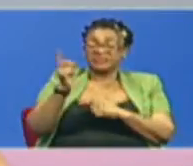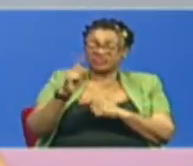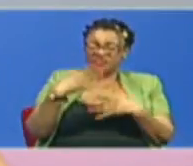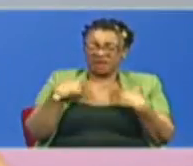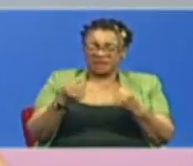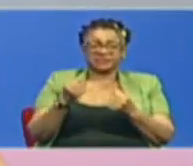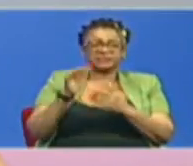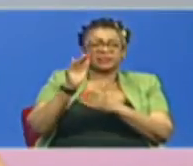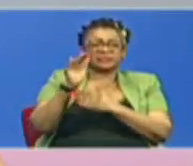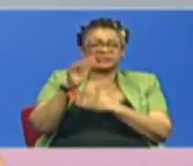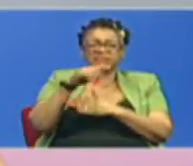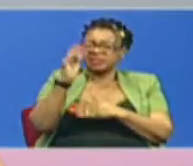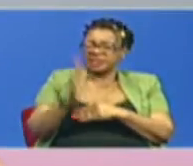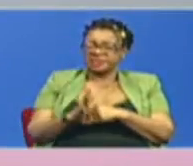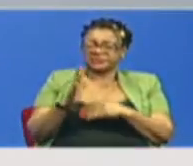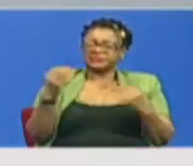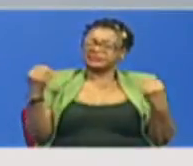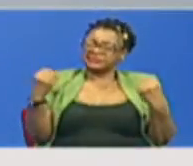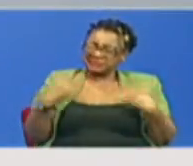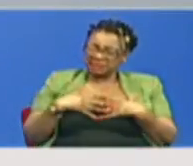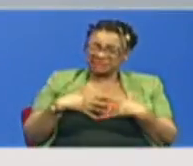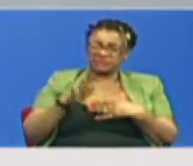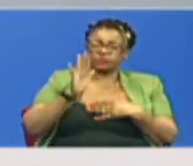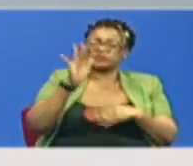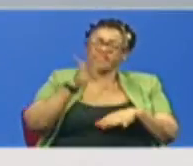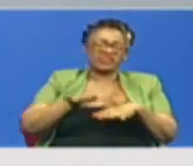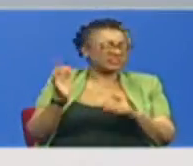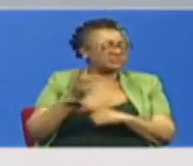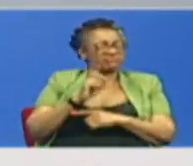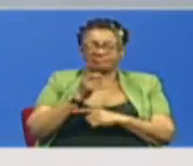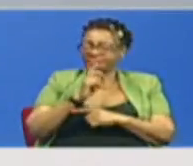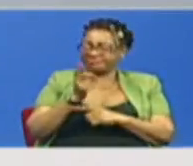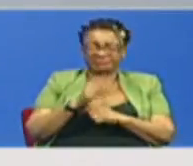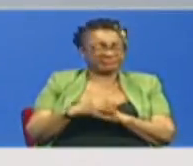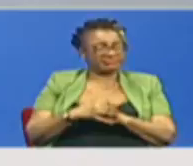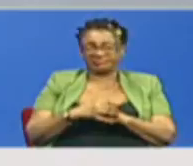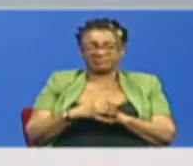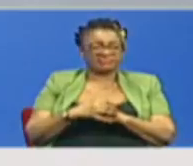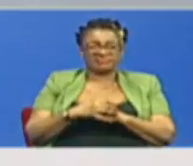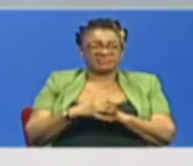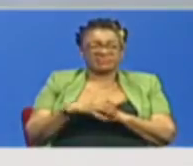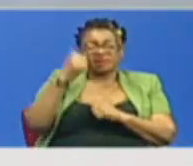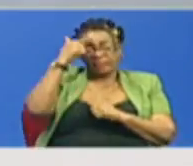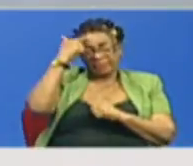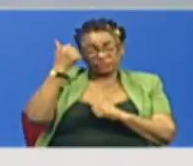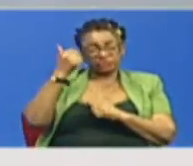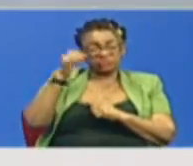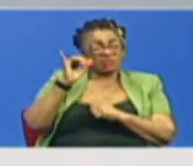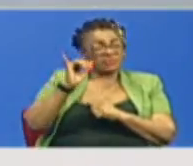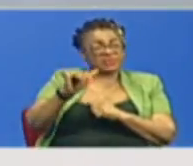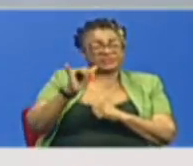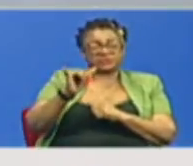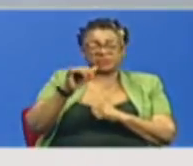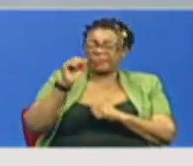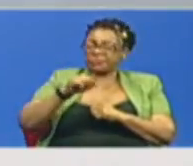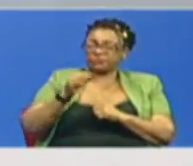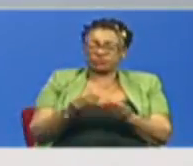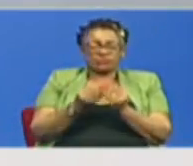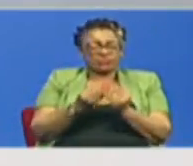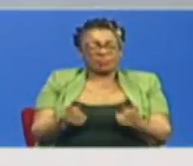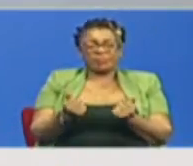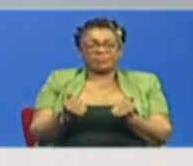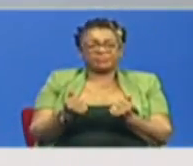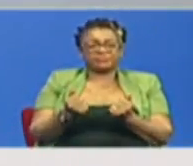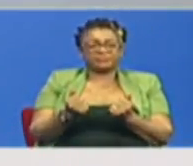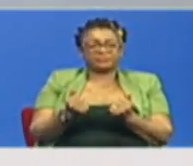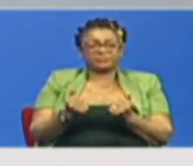to stigmatize those who've been infected by the coronavirus, as this only slows down the fight against the pandemic. Here